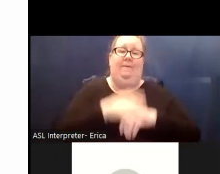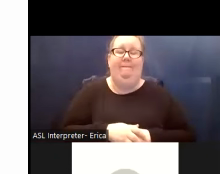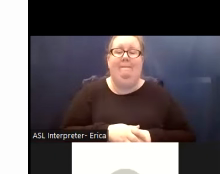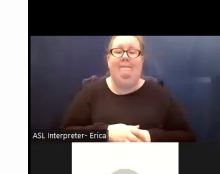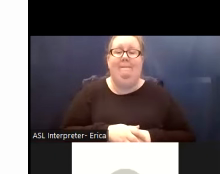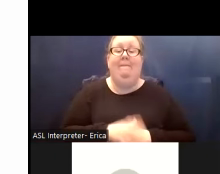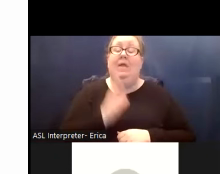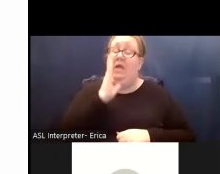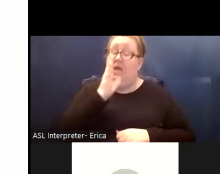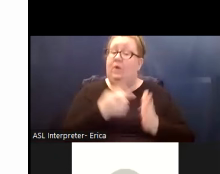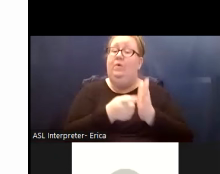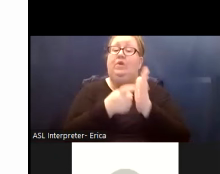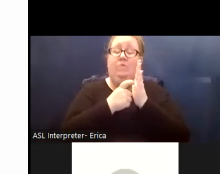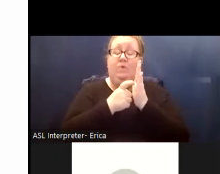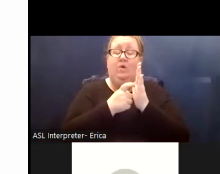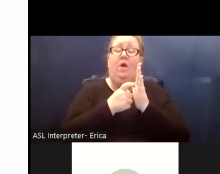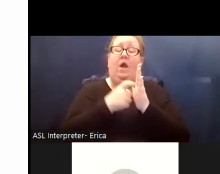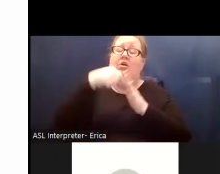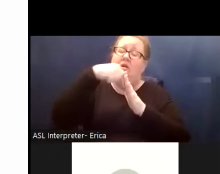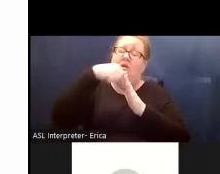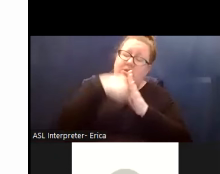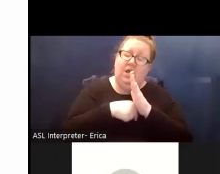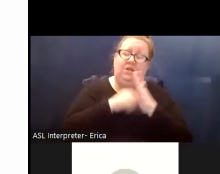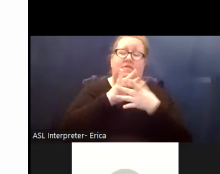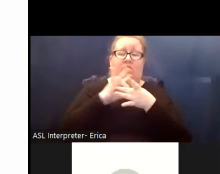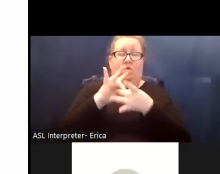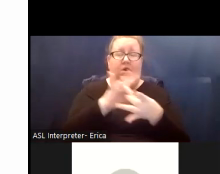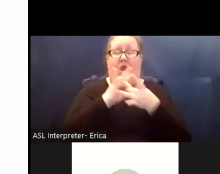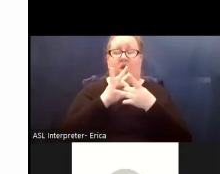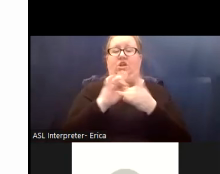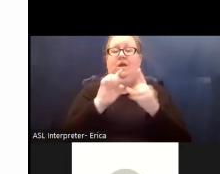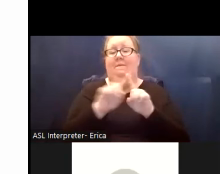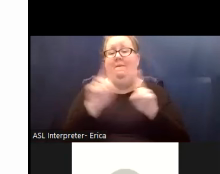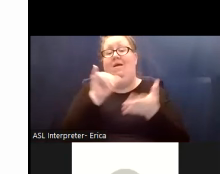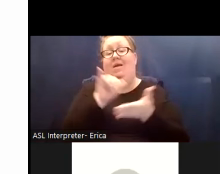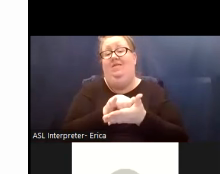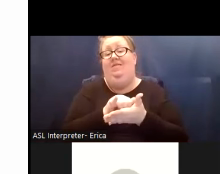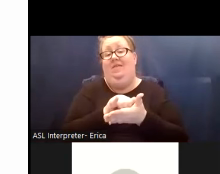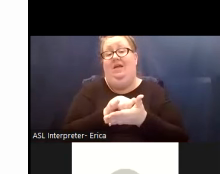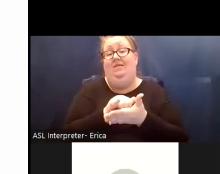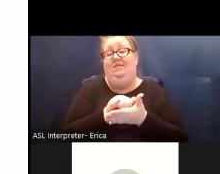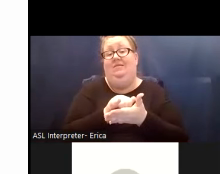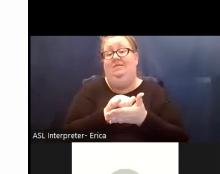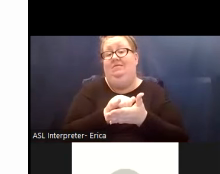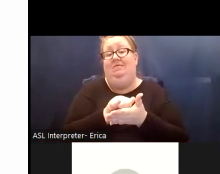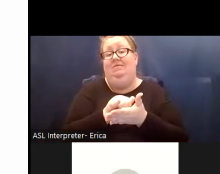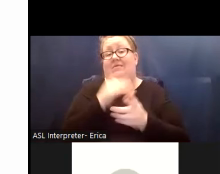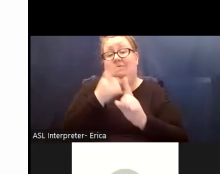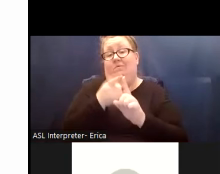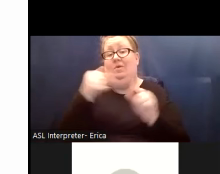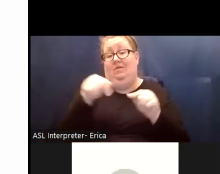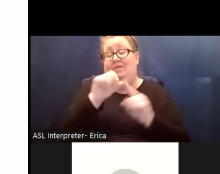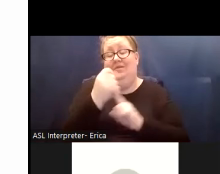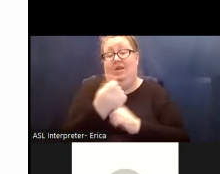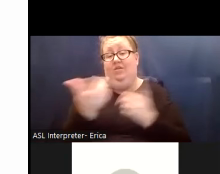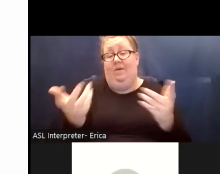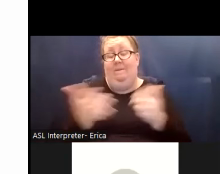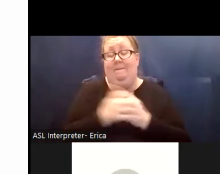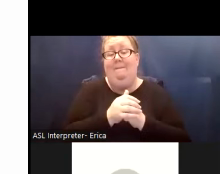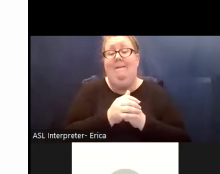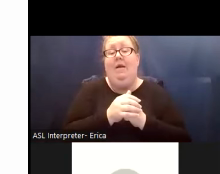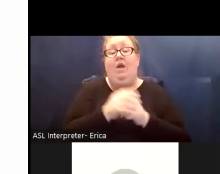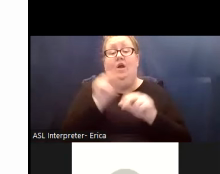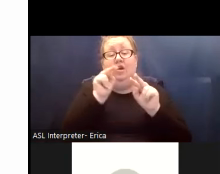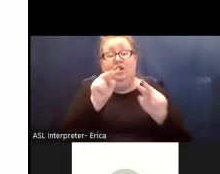It would require extensive coordination, but that is the thrust of this scenario. Looking at drainage, again,